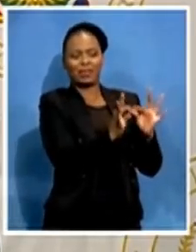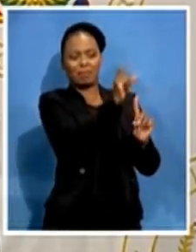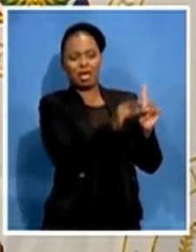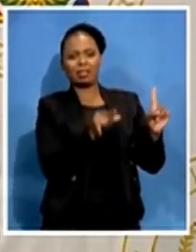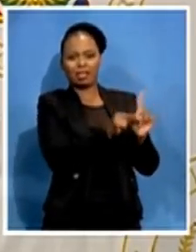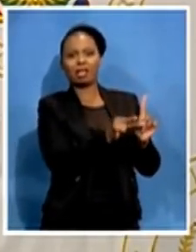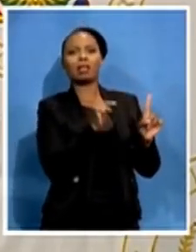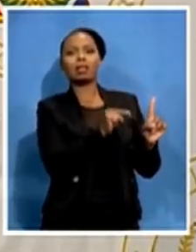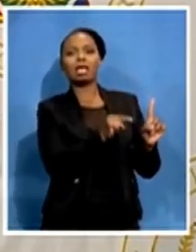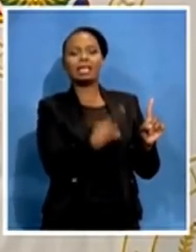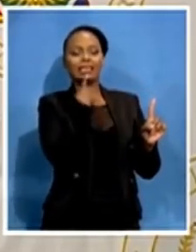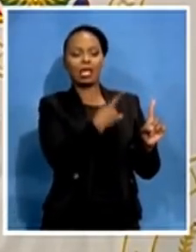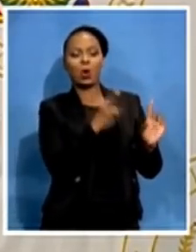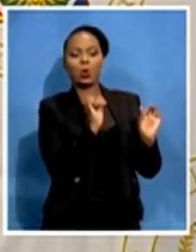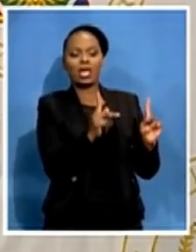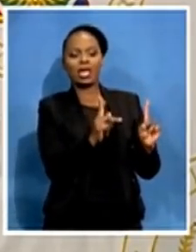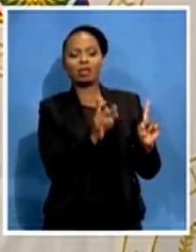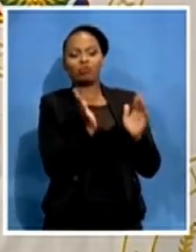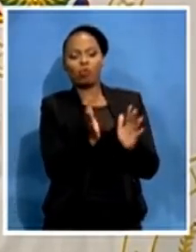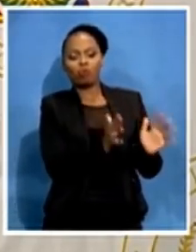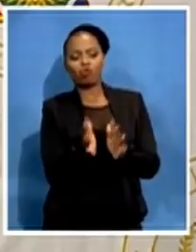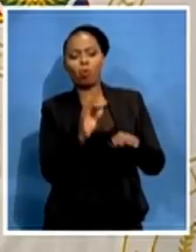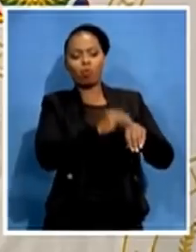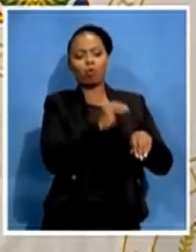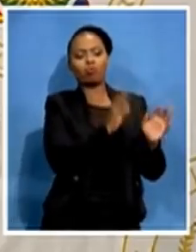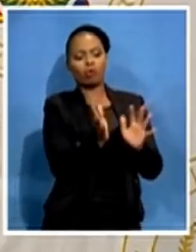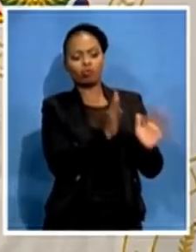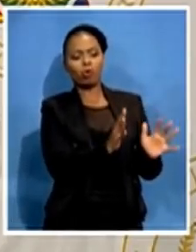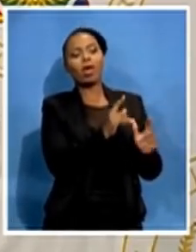is a problem, and then you ask your question. So in terms of